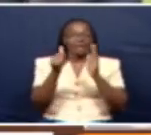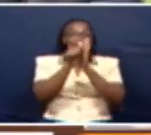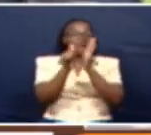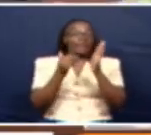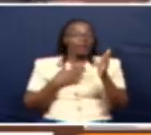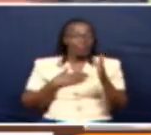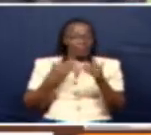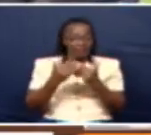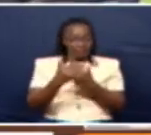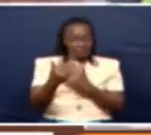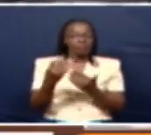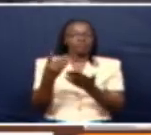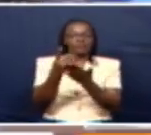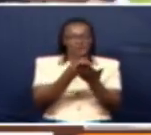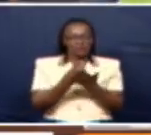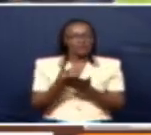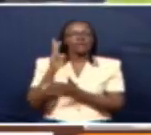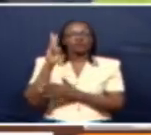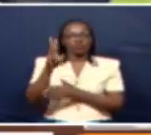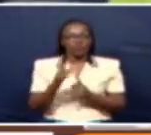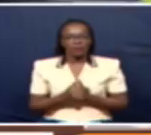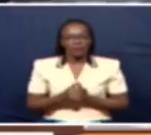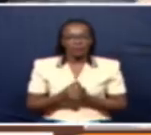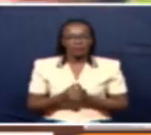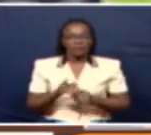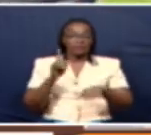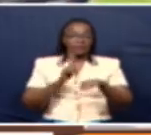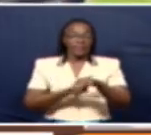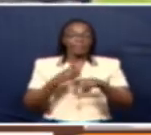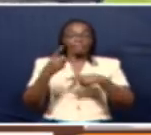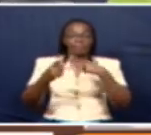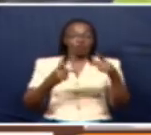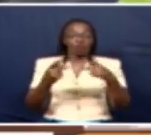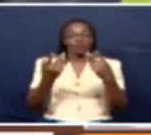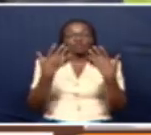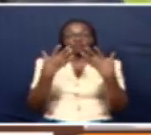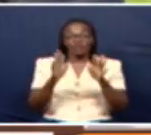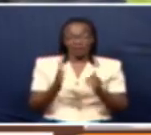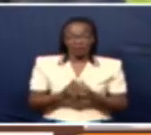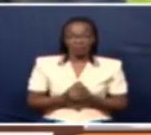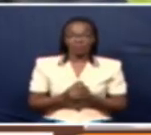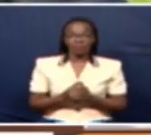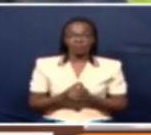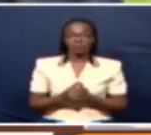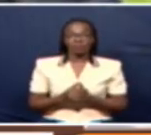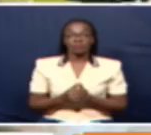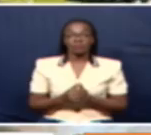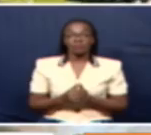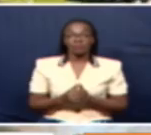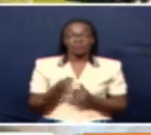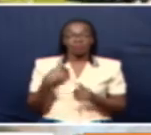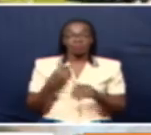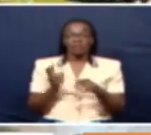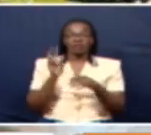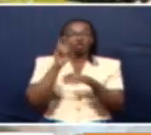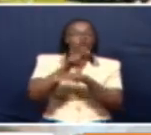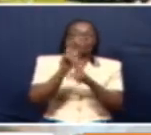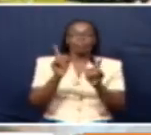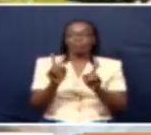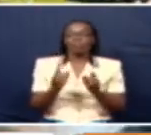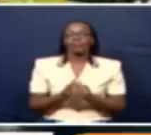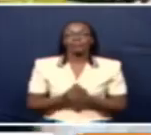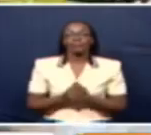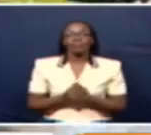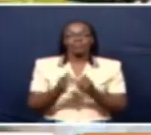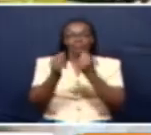forward, I will discuss once the processes are over. I am not going to jump the gun. In the president's opinion,